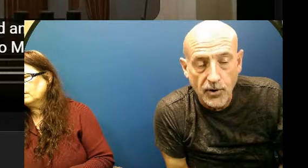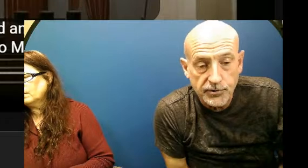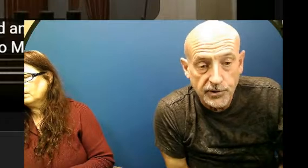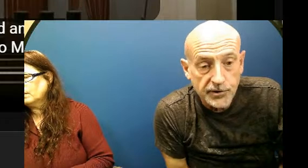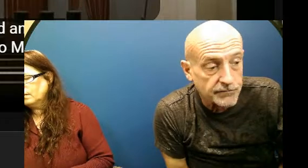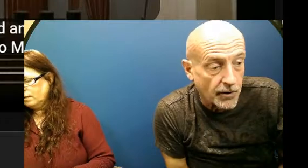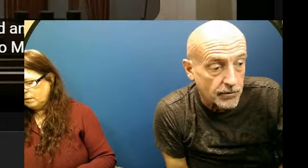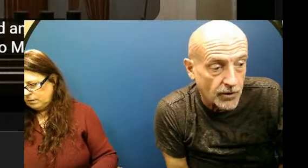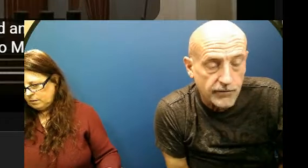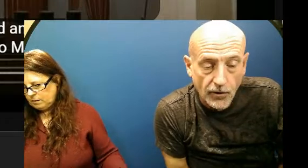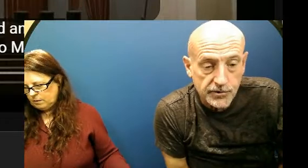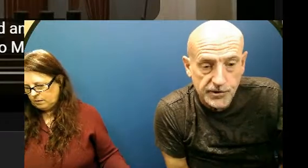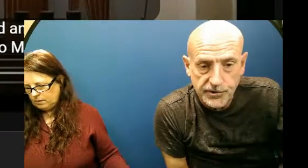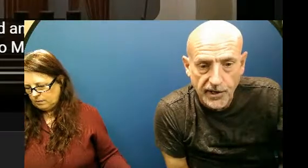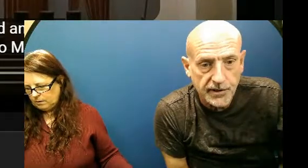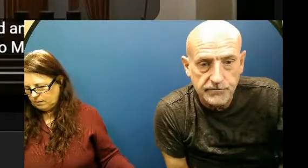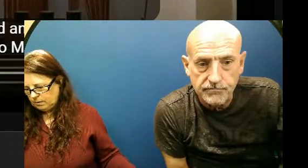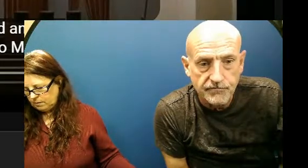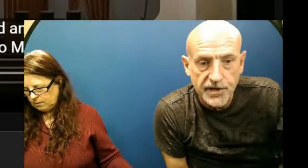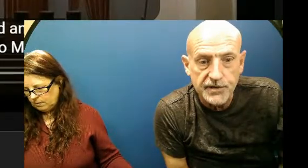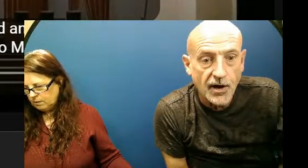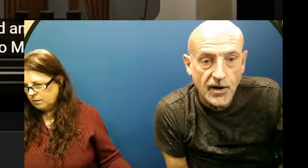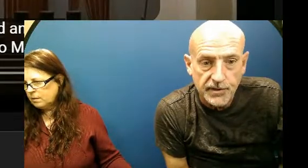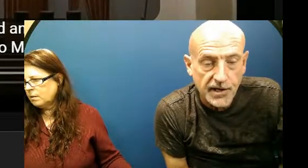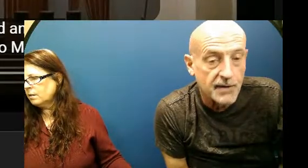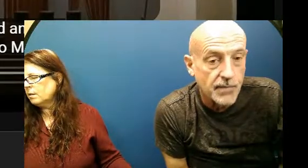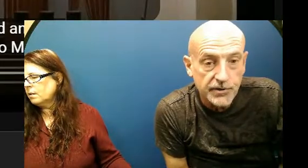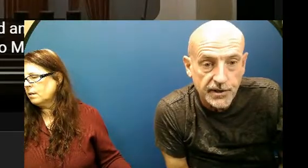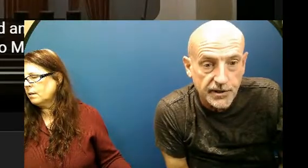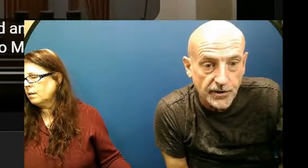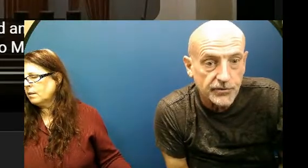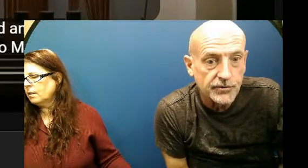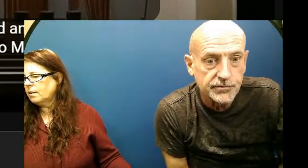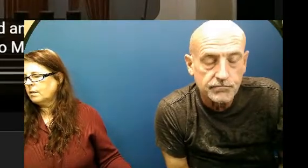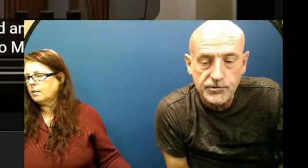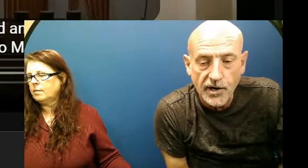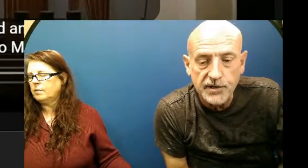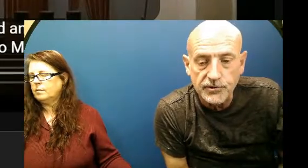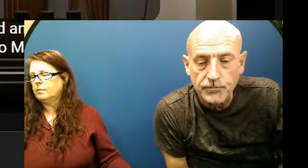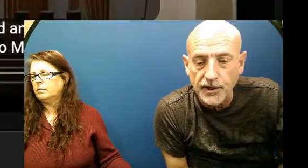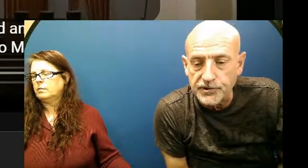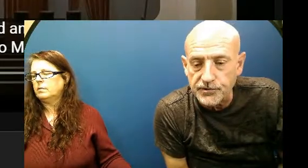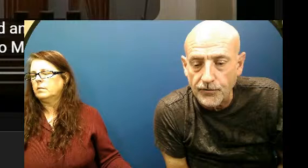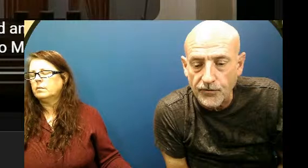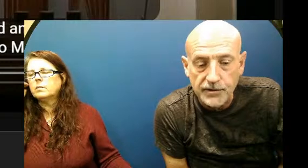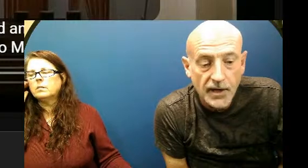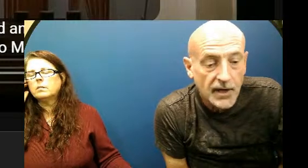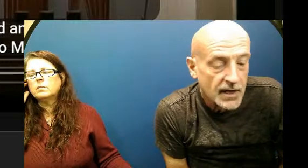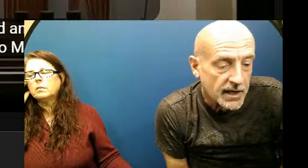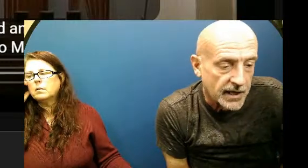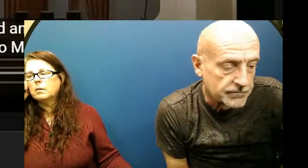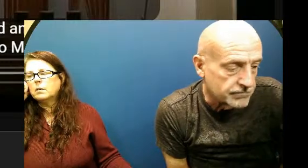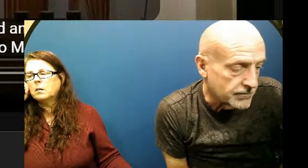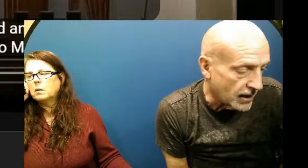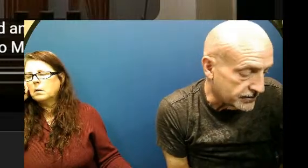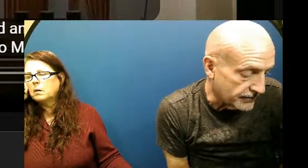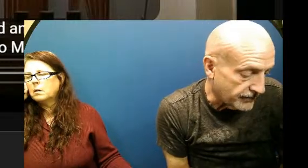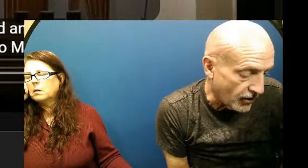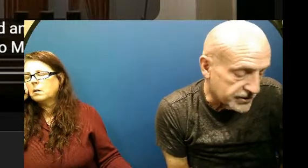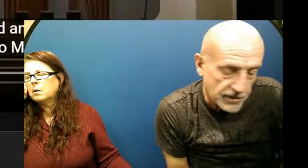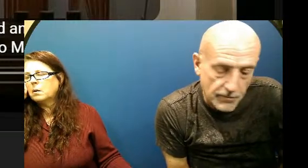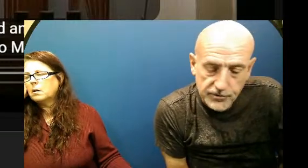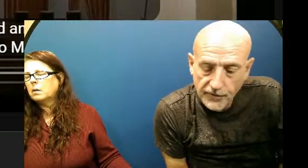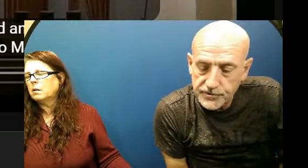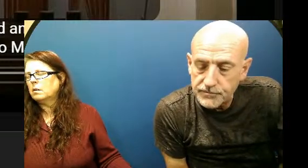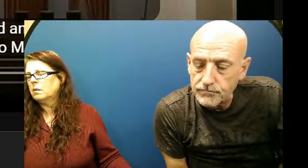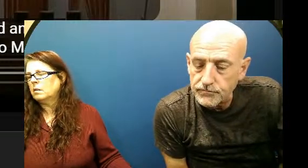that are mostly covert, just like in Vietnam and Cambodia and all those strange little places over in the Far